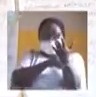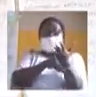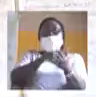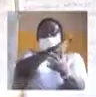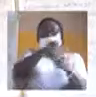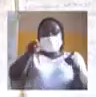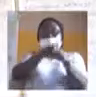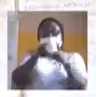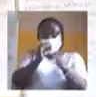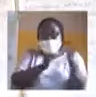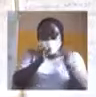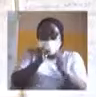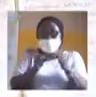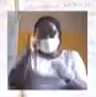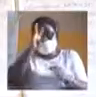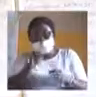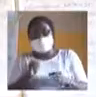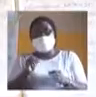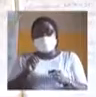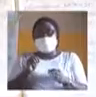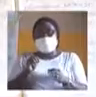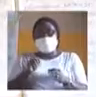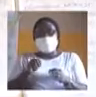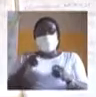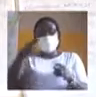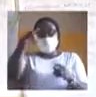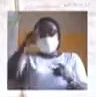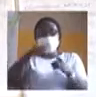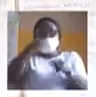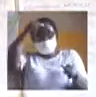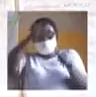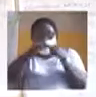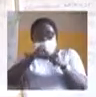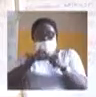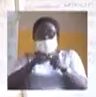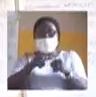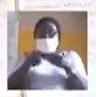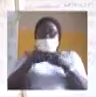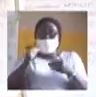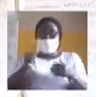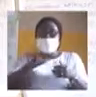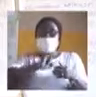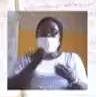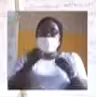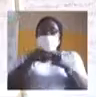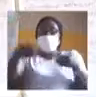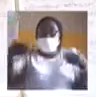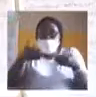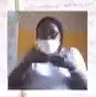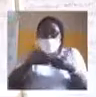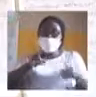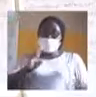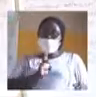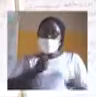remembrance, I want to introduce us to a formula. This formula will serve as mnemonic so